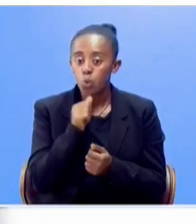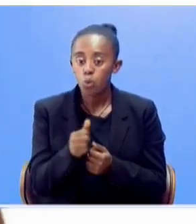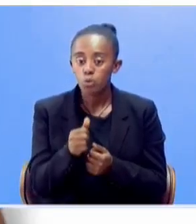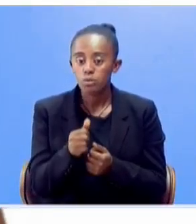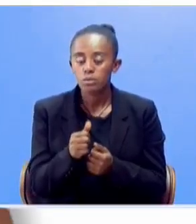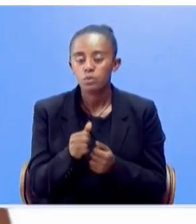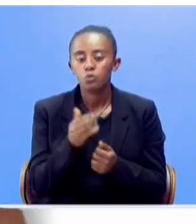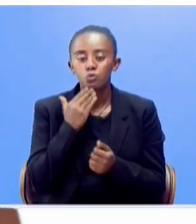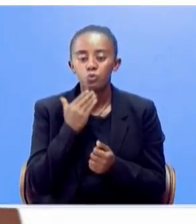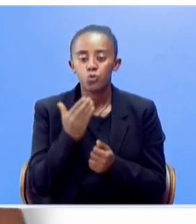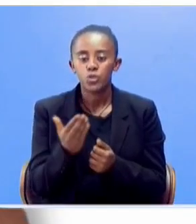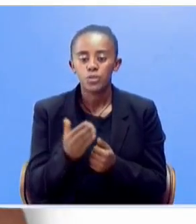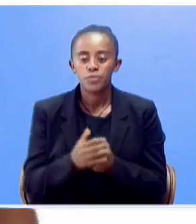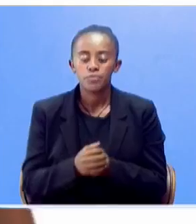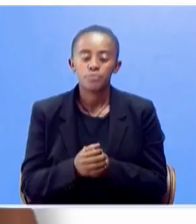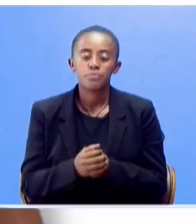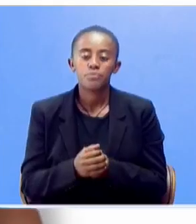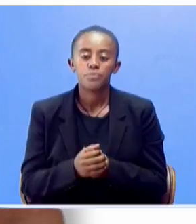good.